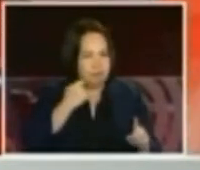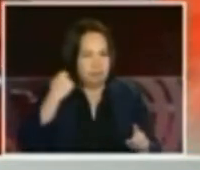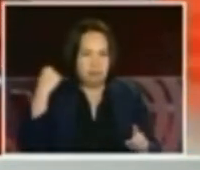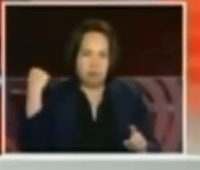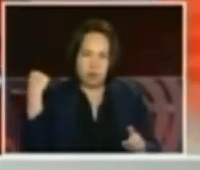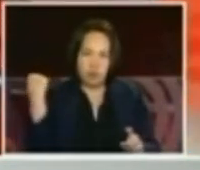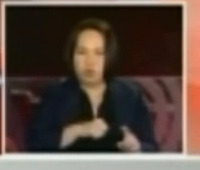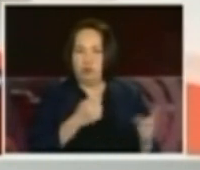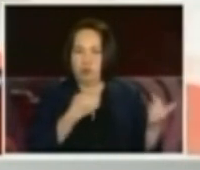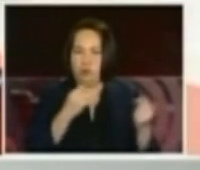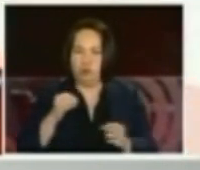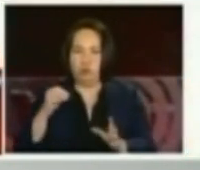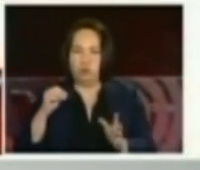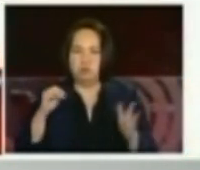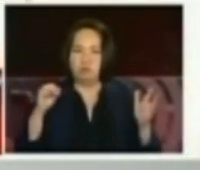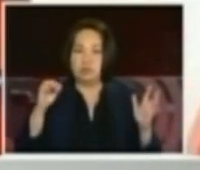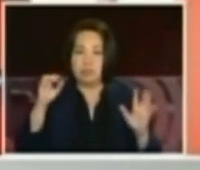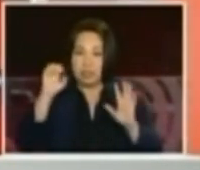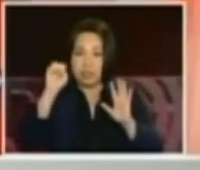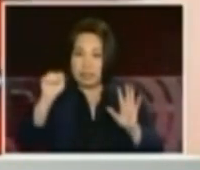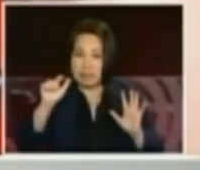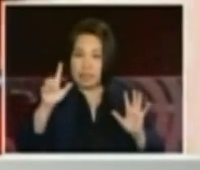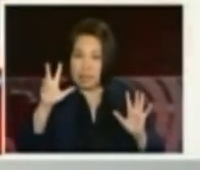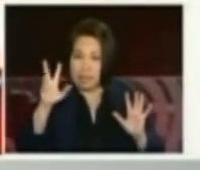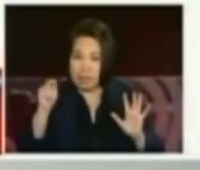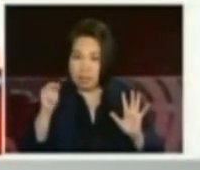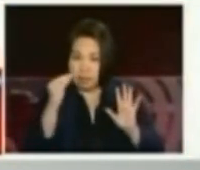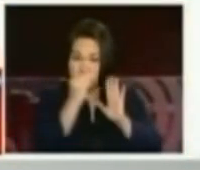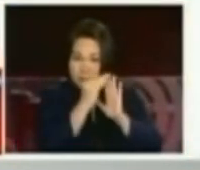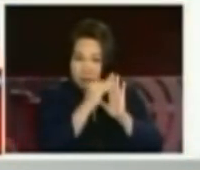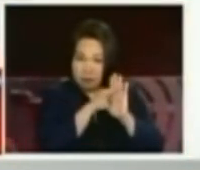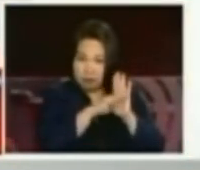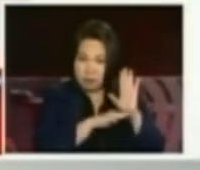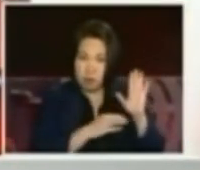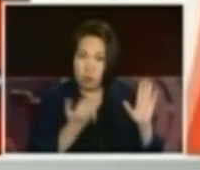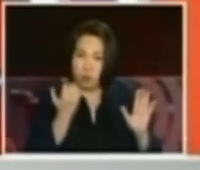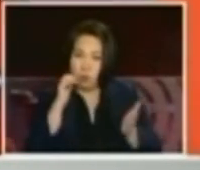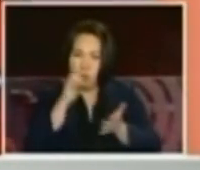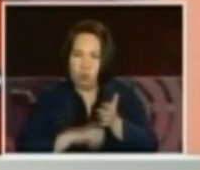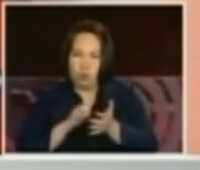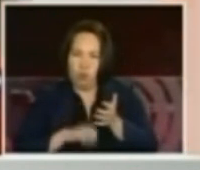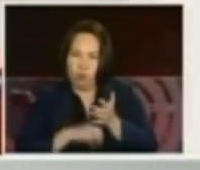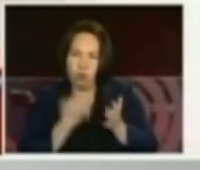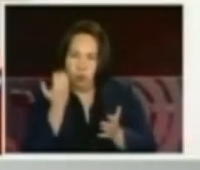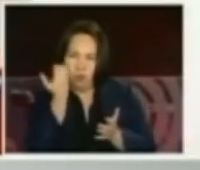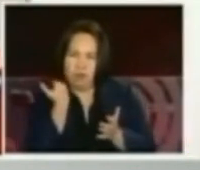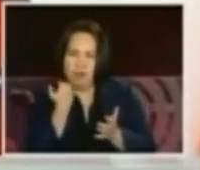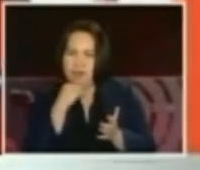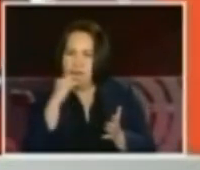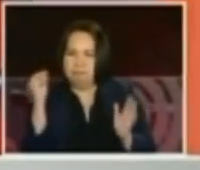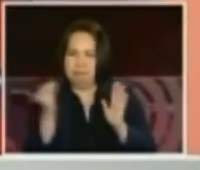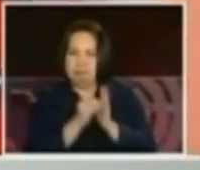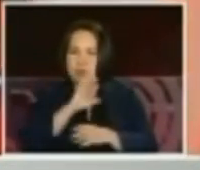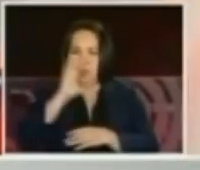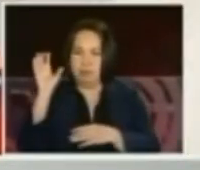substantial assets from his sworn statement of assets, liabilities, and net worth